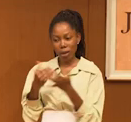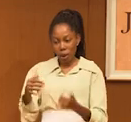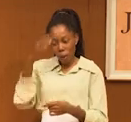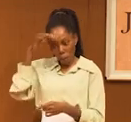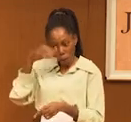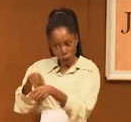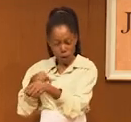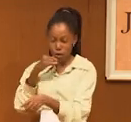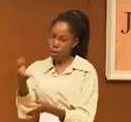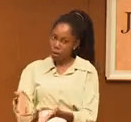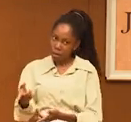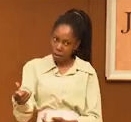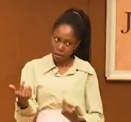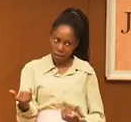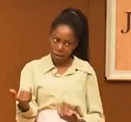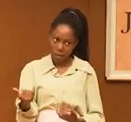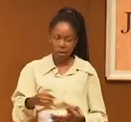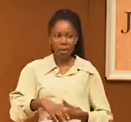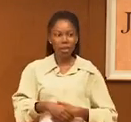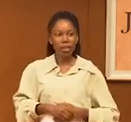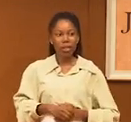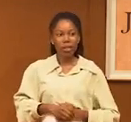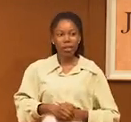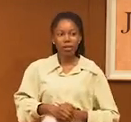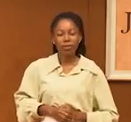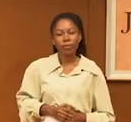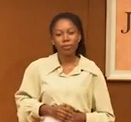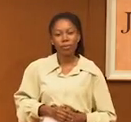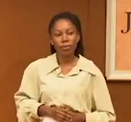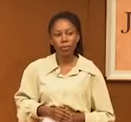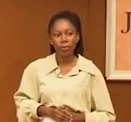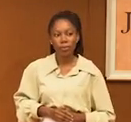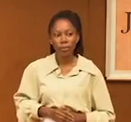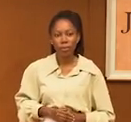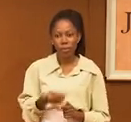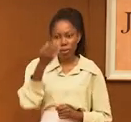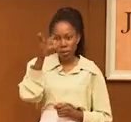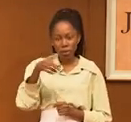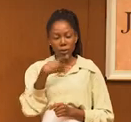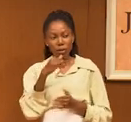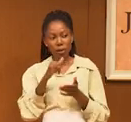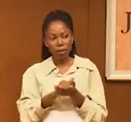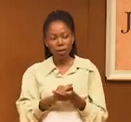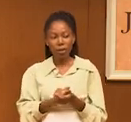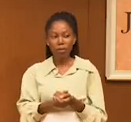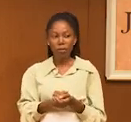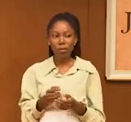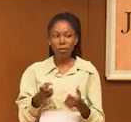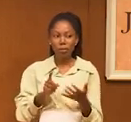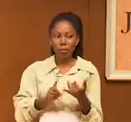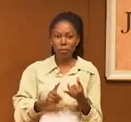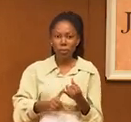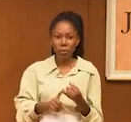Yes. What I can gather now is you have a claim against him, two claims, breach